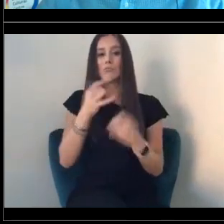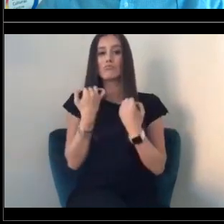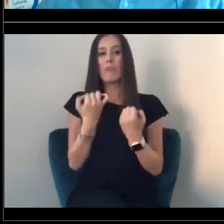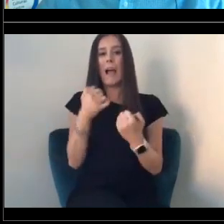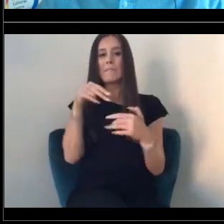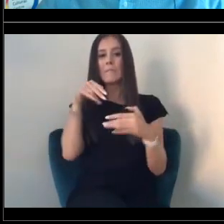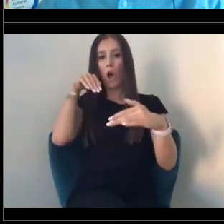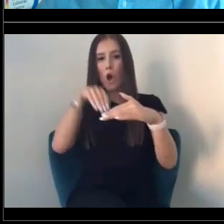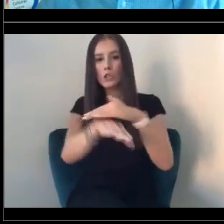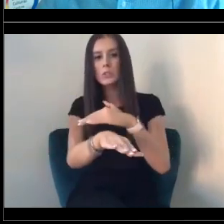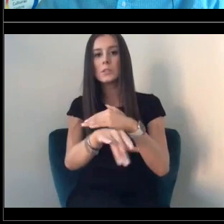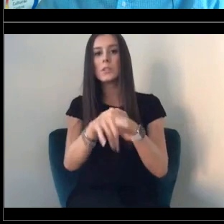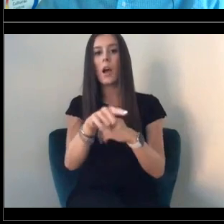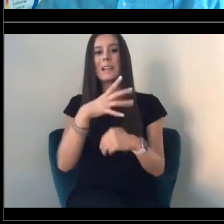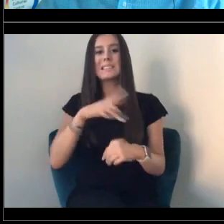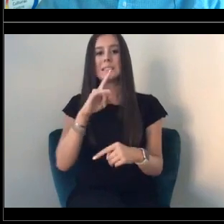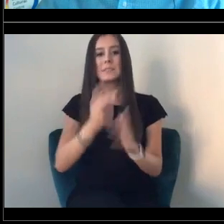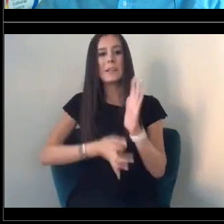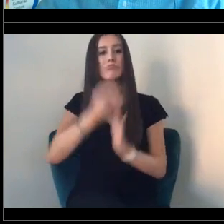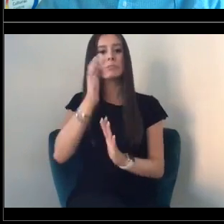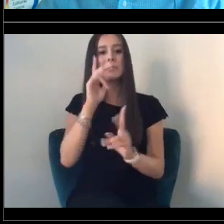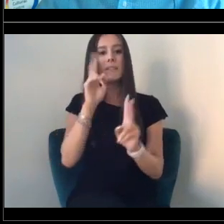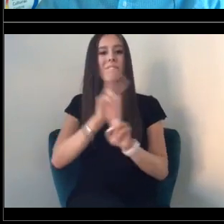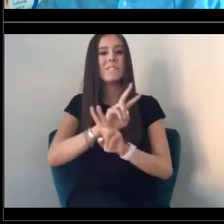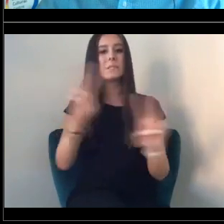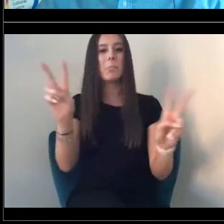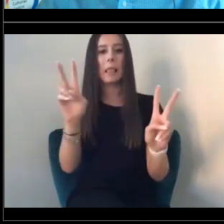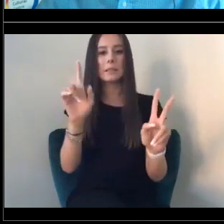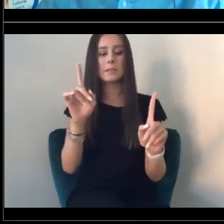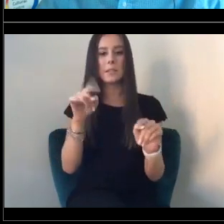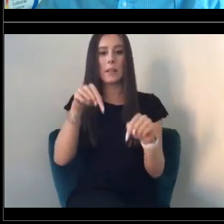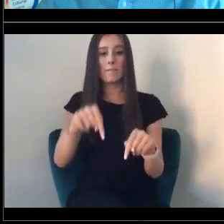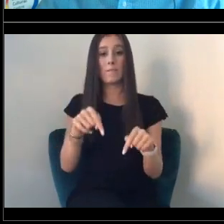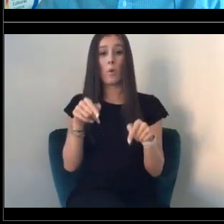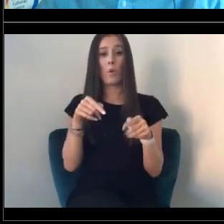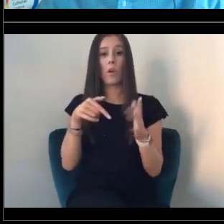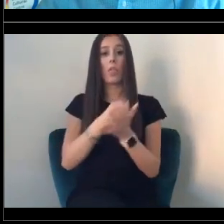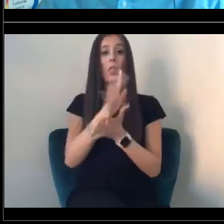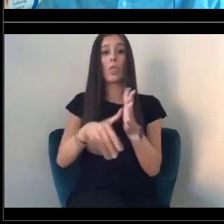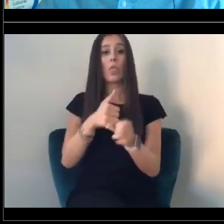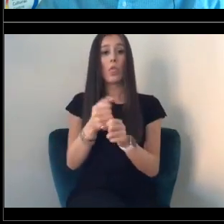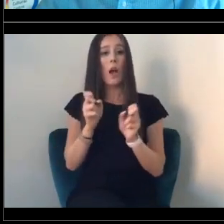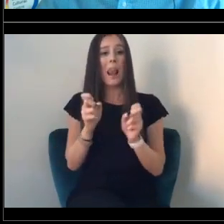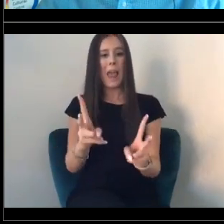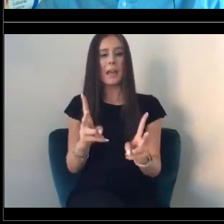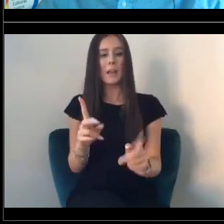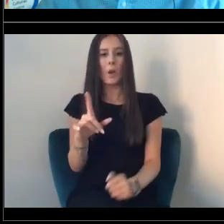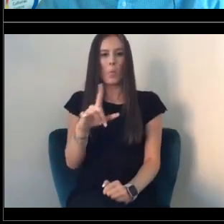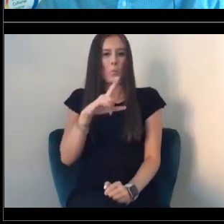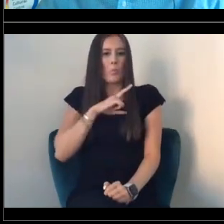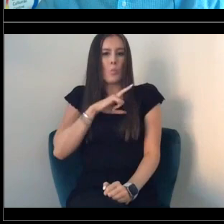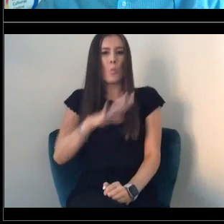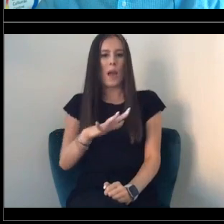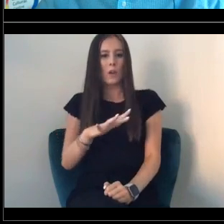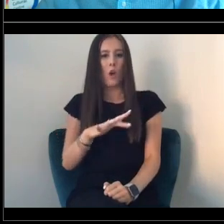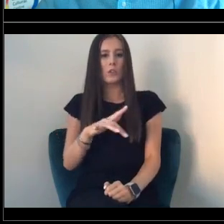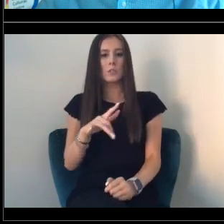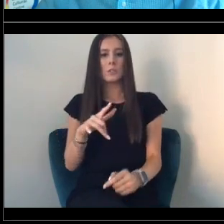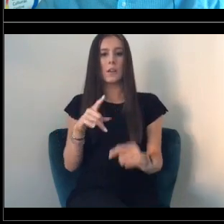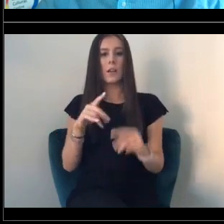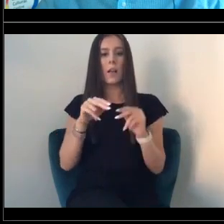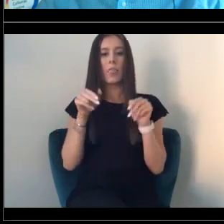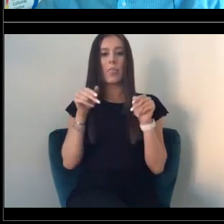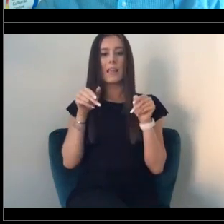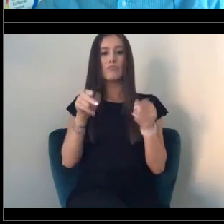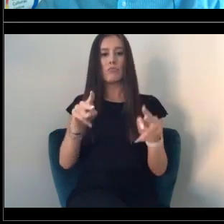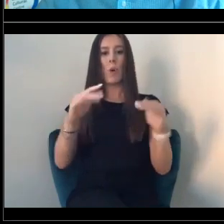this is one for you. If we needed to increase visibility at Thong Lane, why is it that we couldn't just lower the road level elsewhere instead